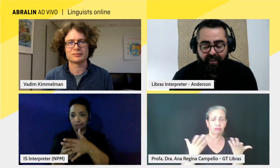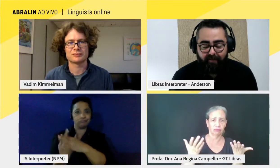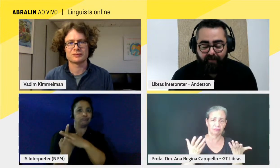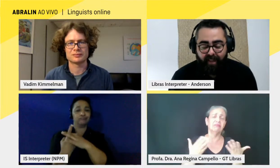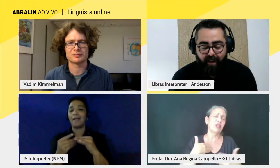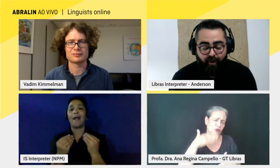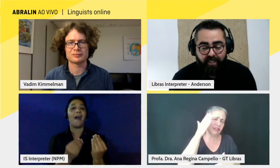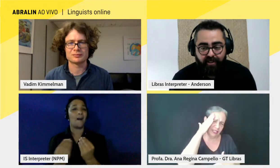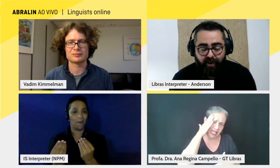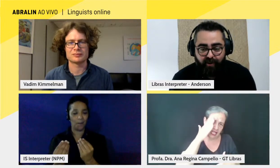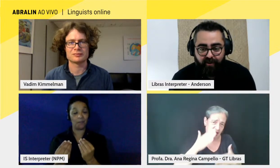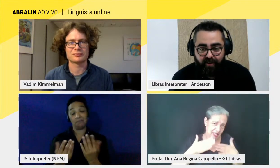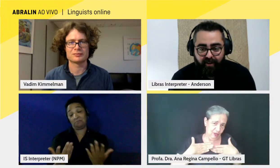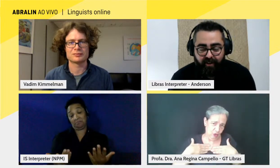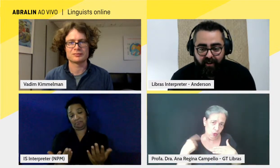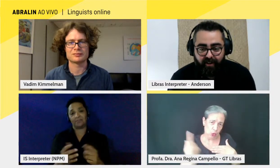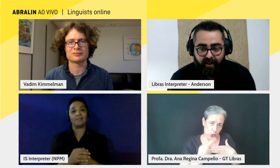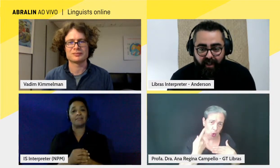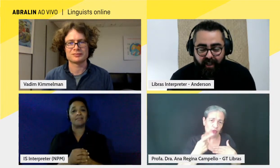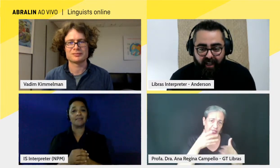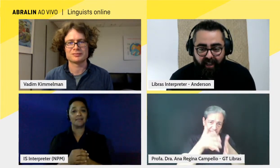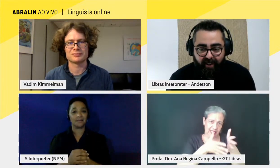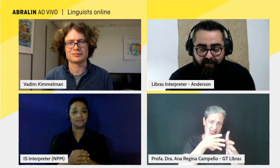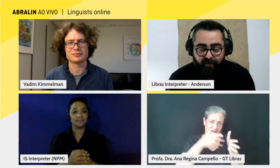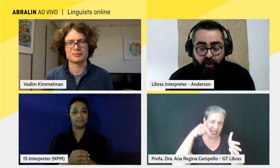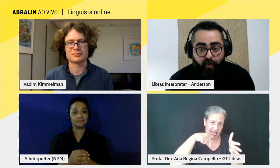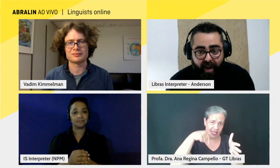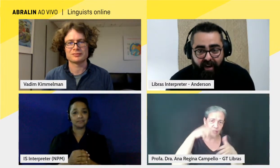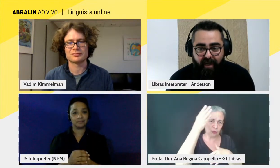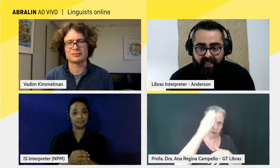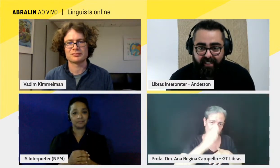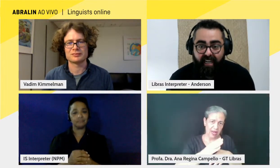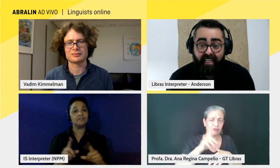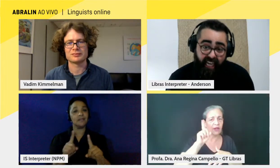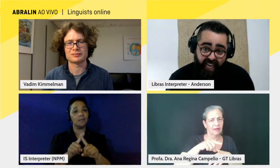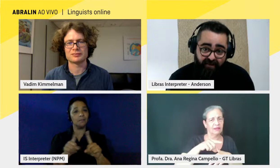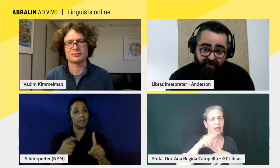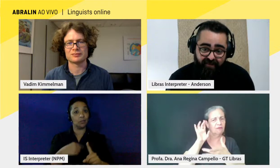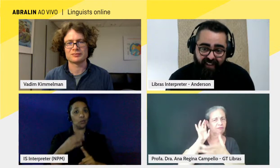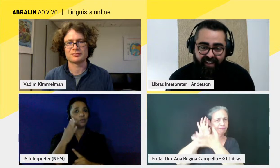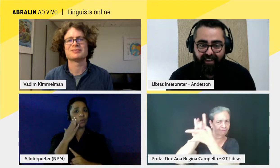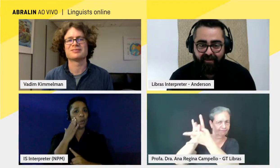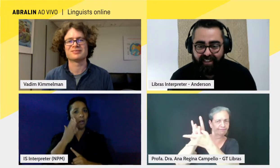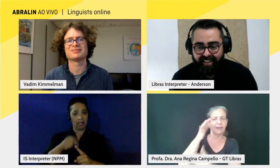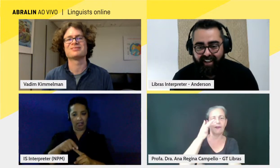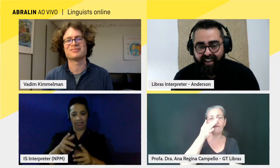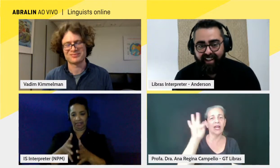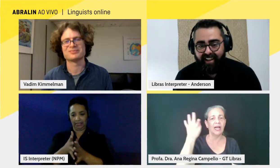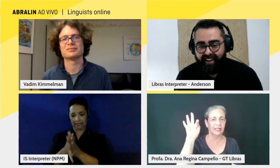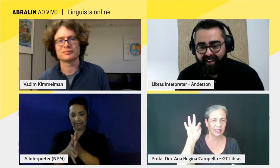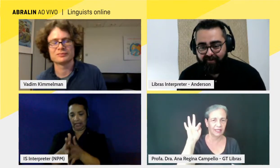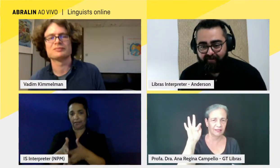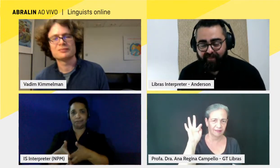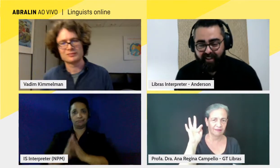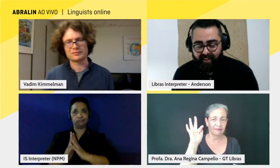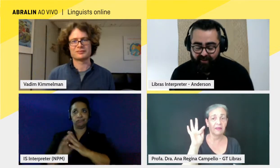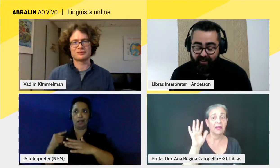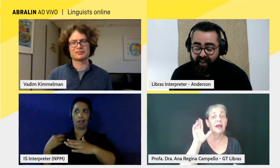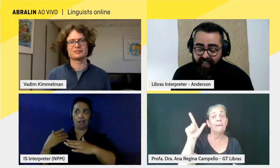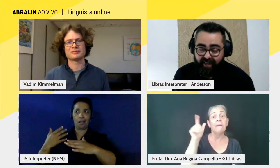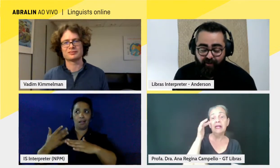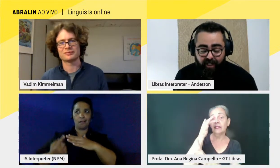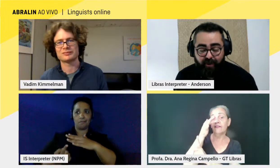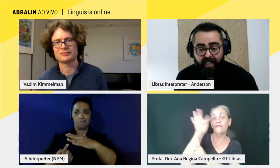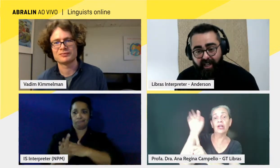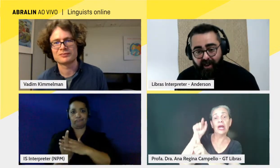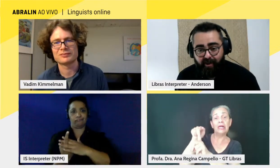like I want to know from where my sign came, but uh,